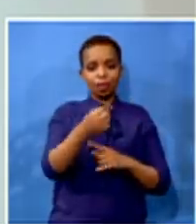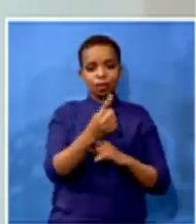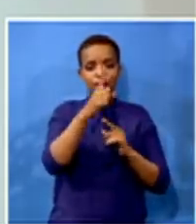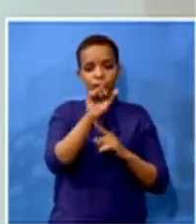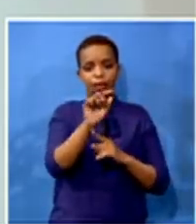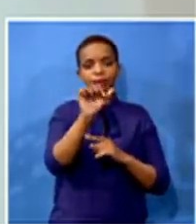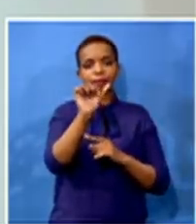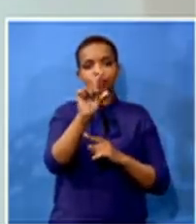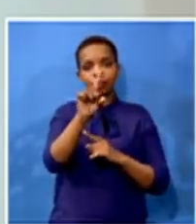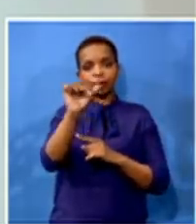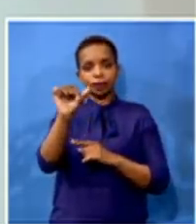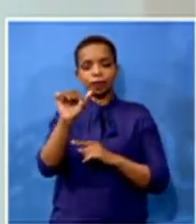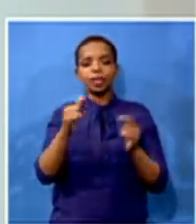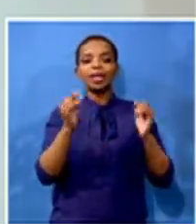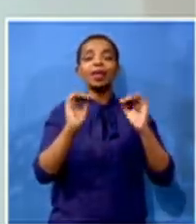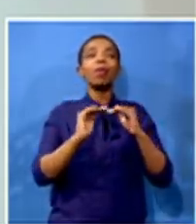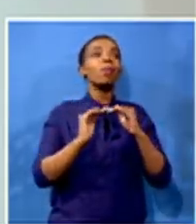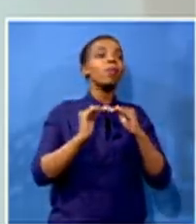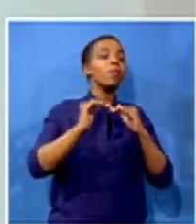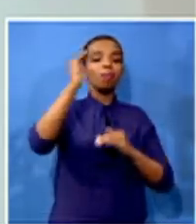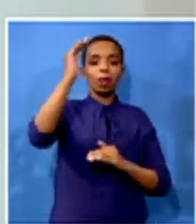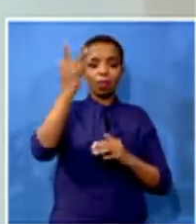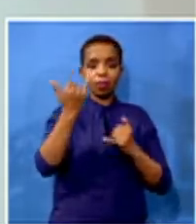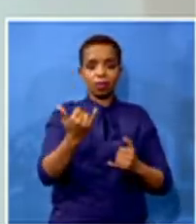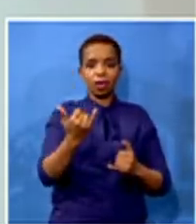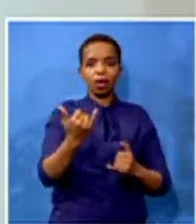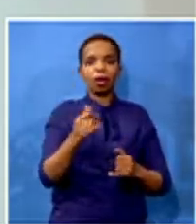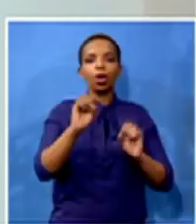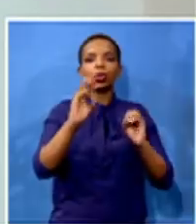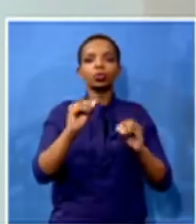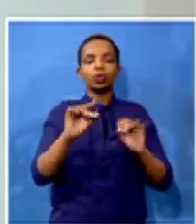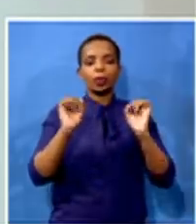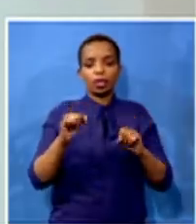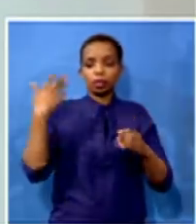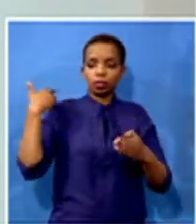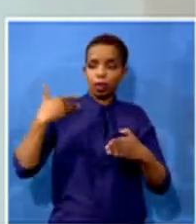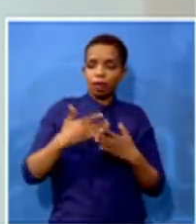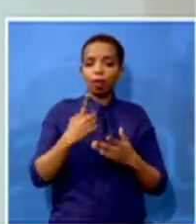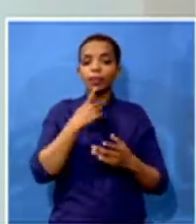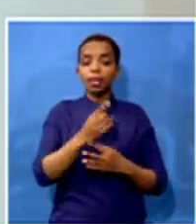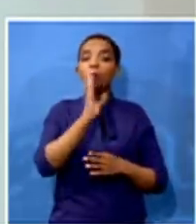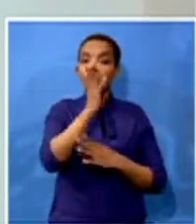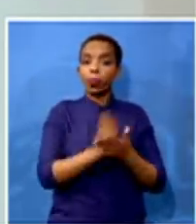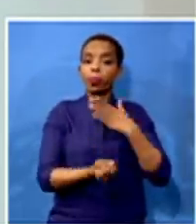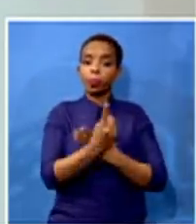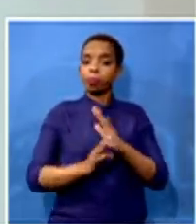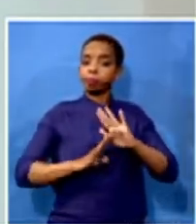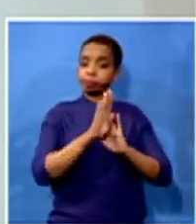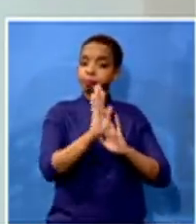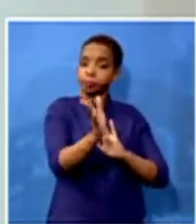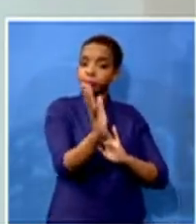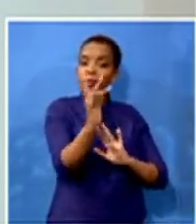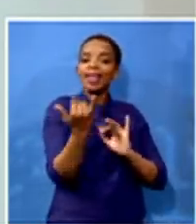yes, we are now entering the peak that we've been talking about. We've managed to delay it with